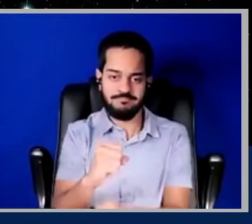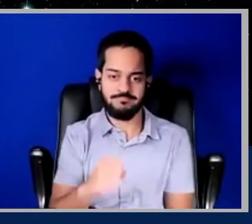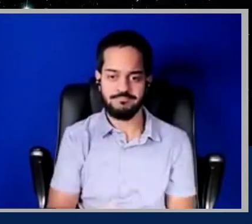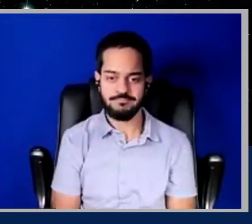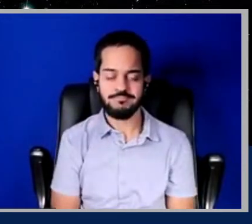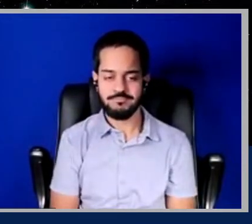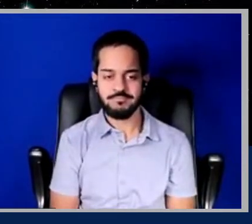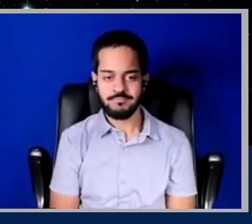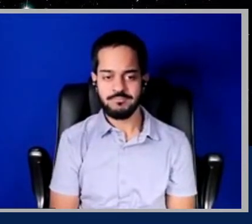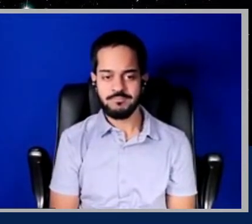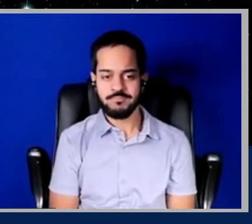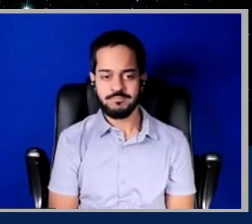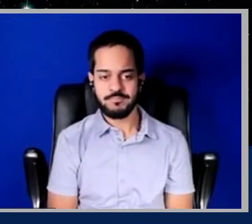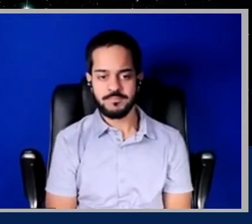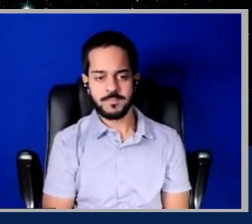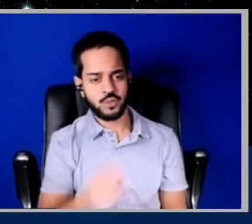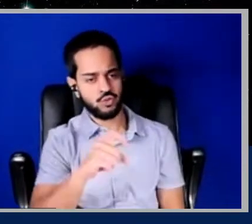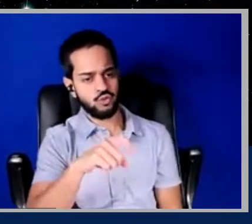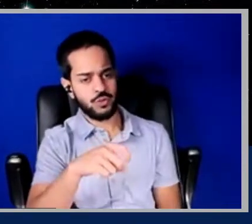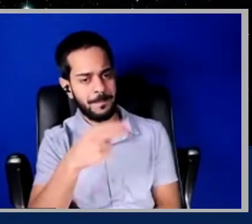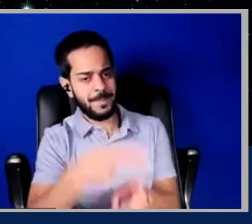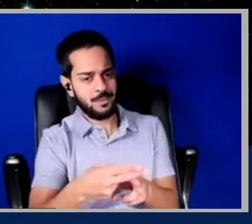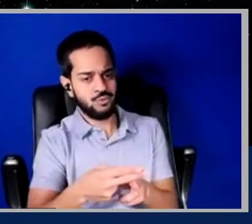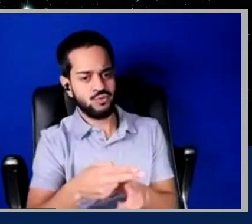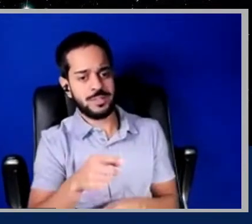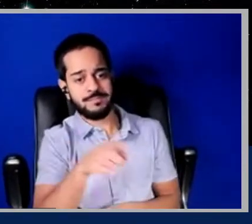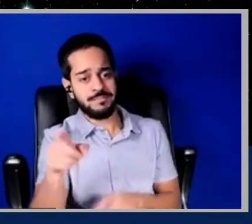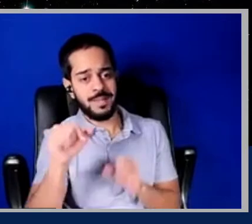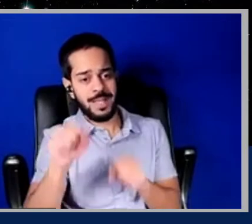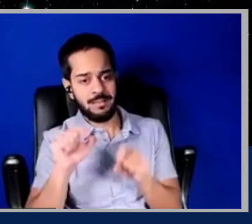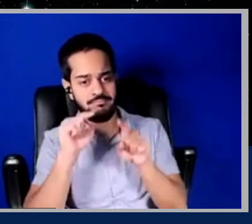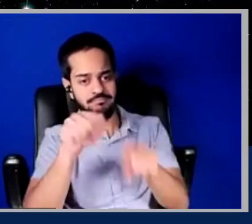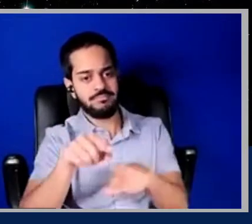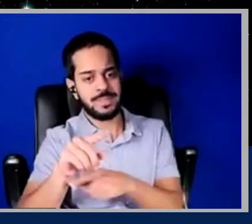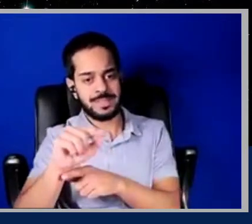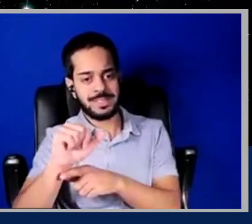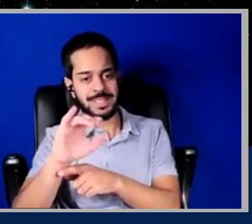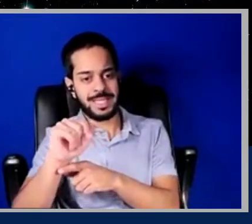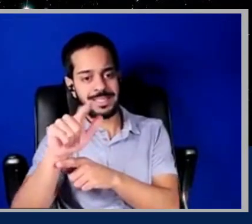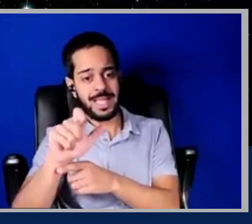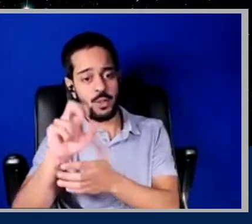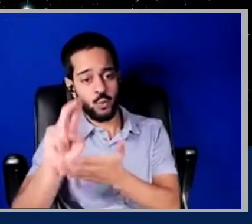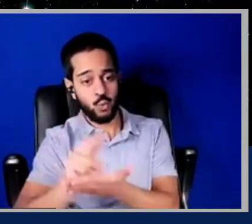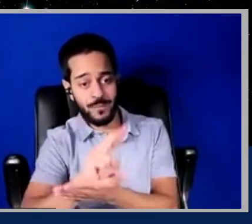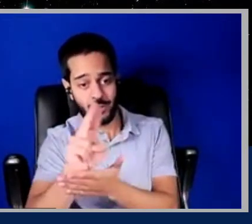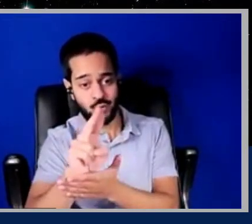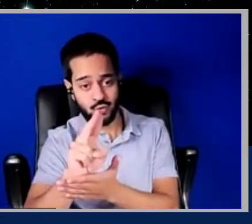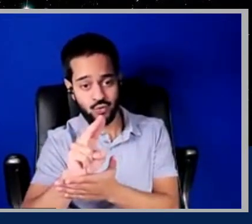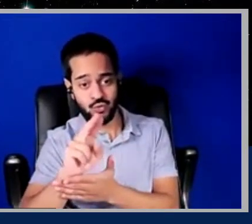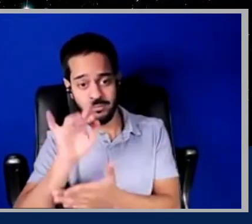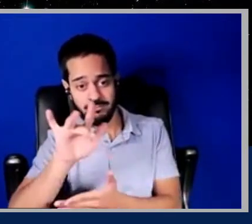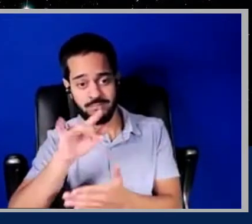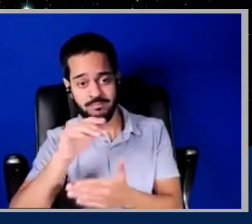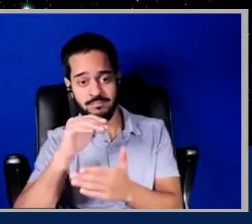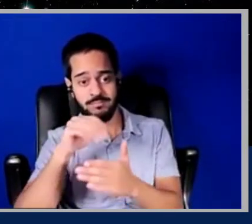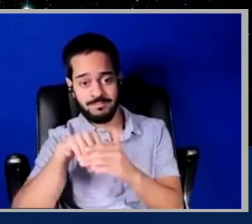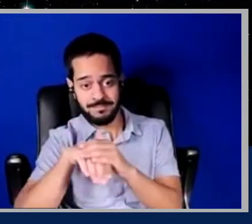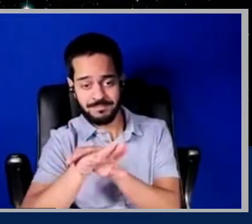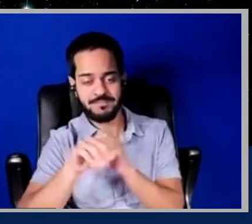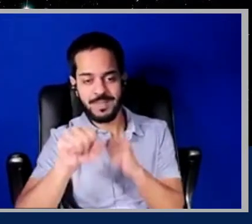Yeah, we should mention so then that people know they can go to Tactile Universe and probably find some of these resources.